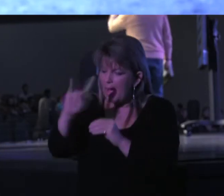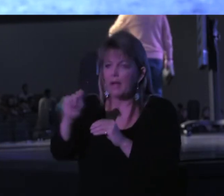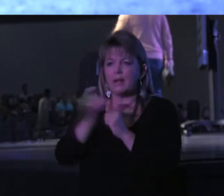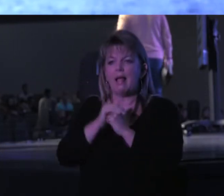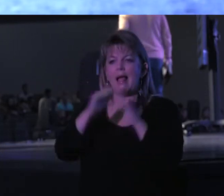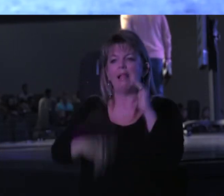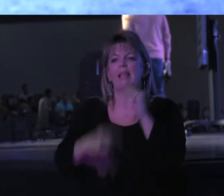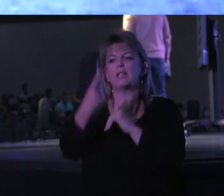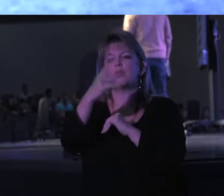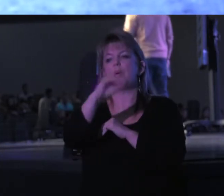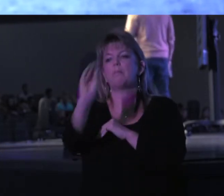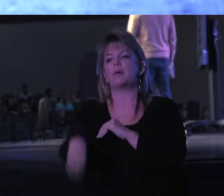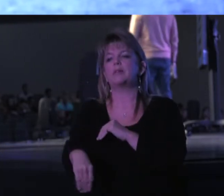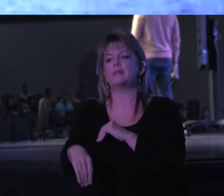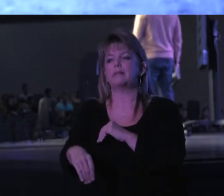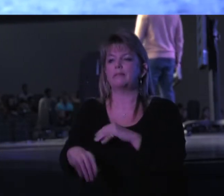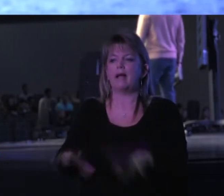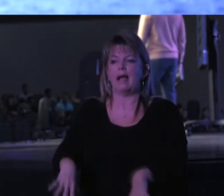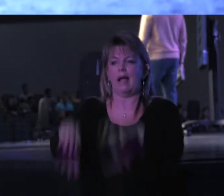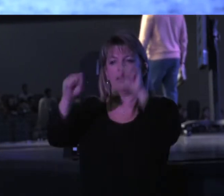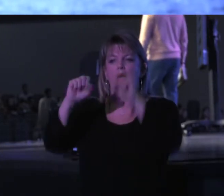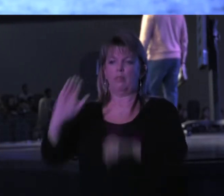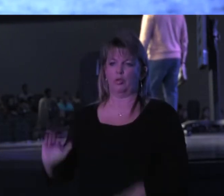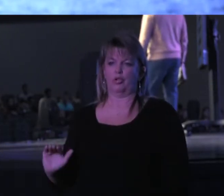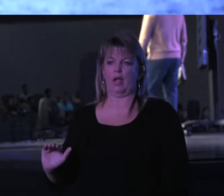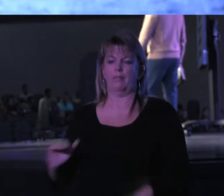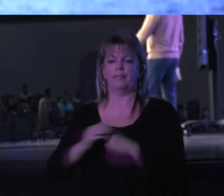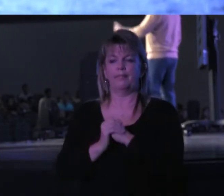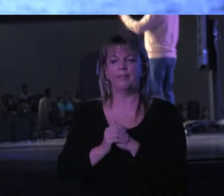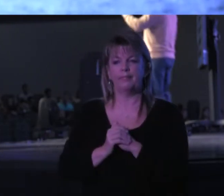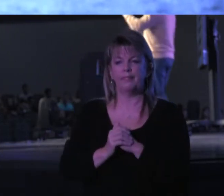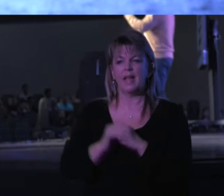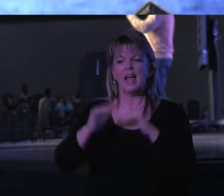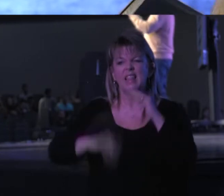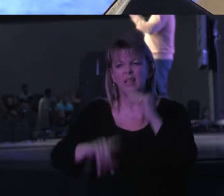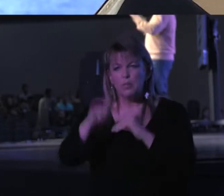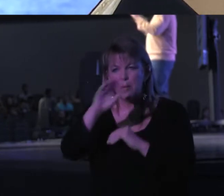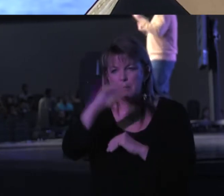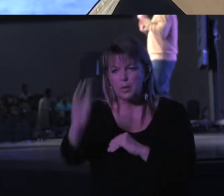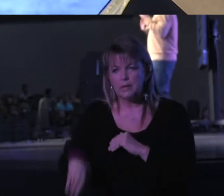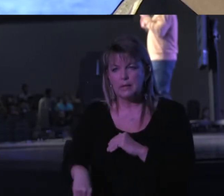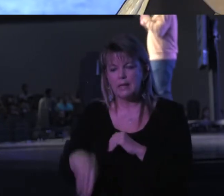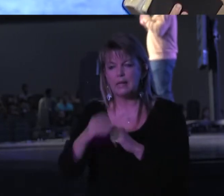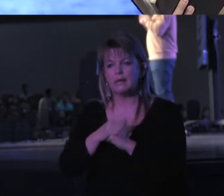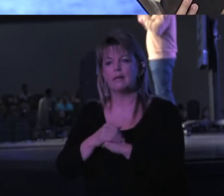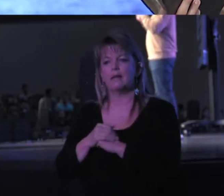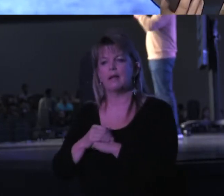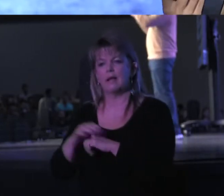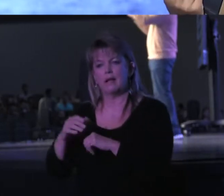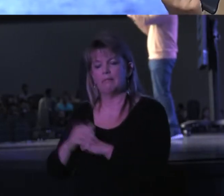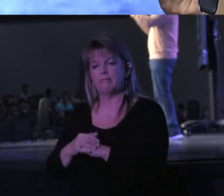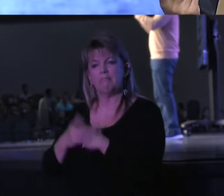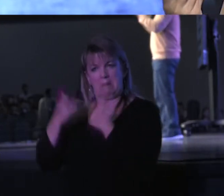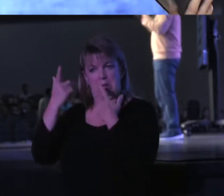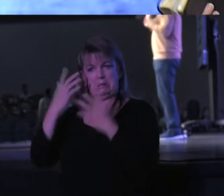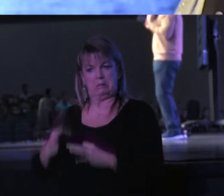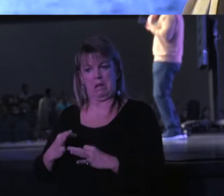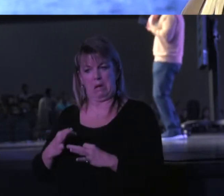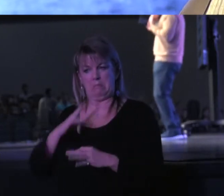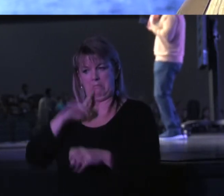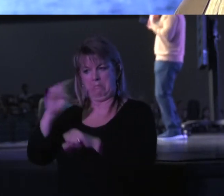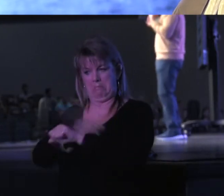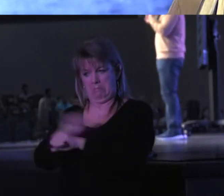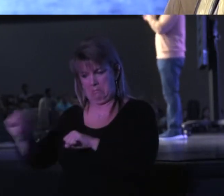Less than 1% ever adopt a child. Less than 1% ever decide that